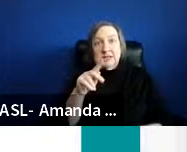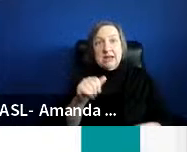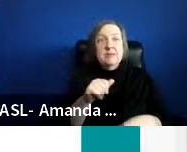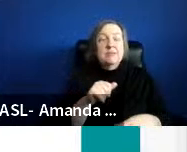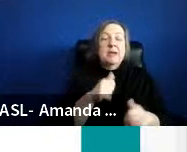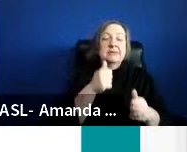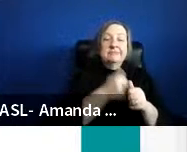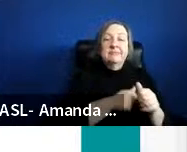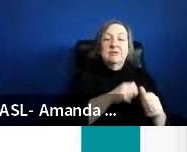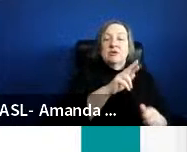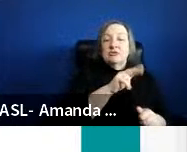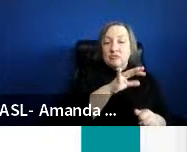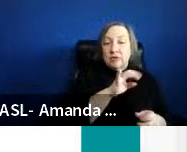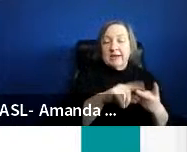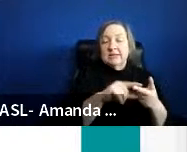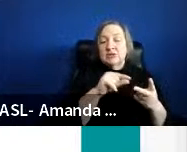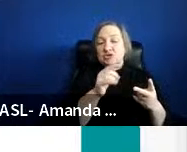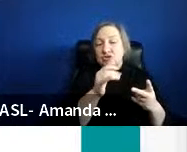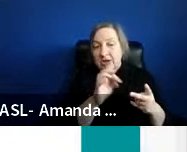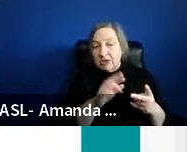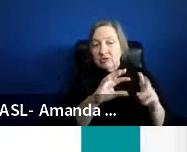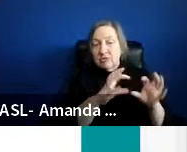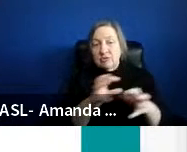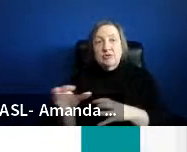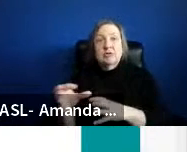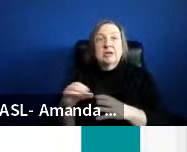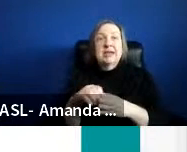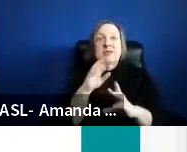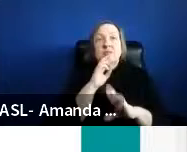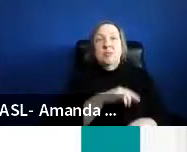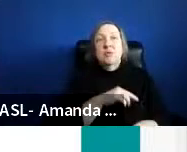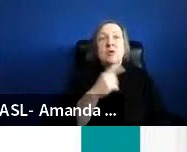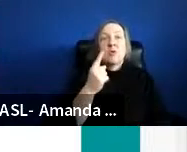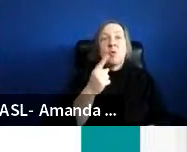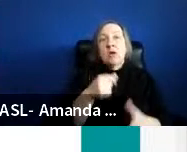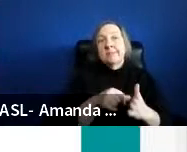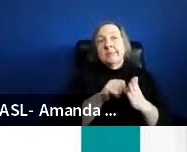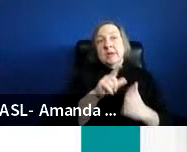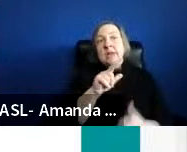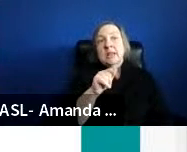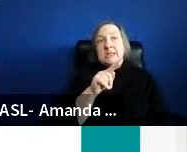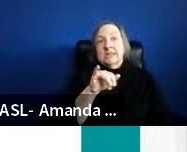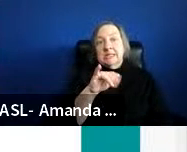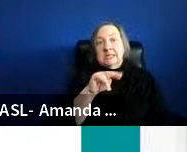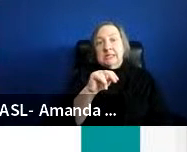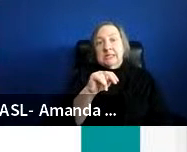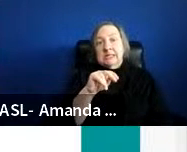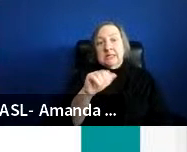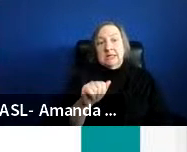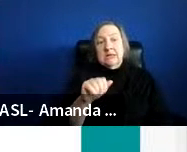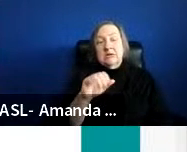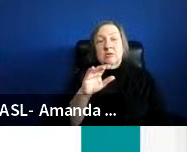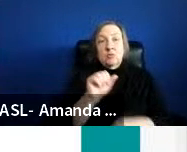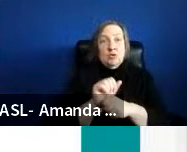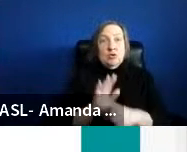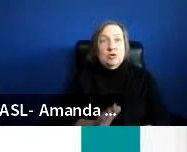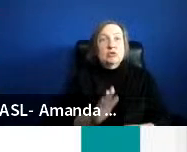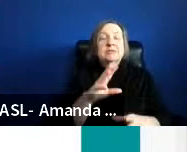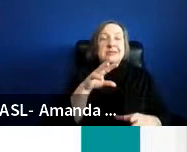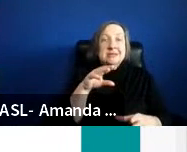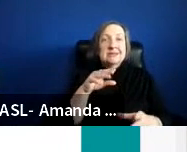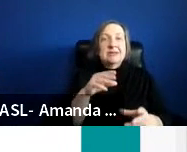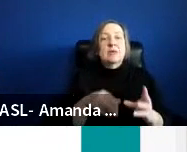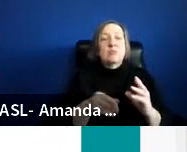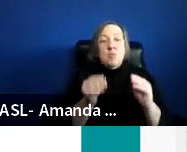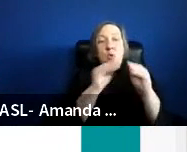gender category in the report, but one highlight is that Latin workers are overrepresented, and especially in the lower paying